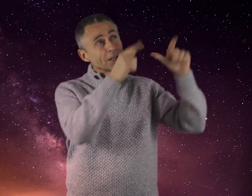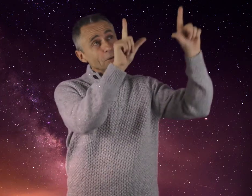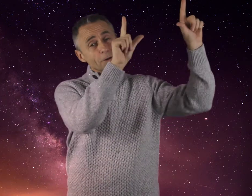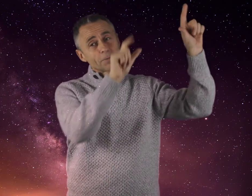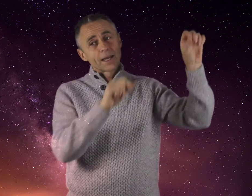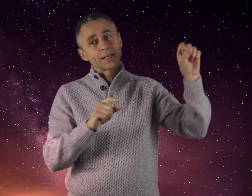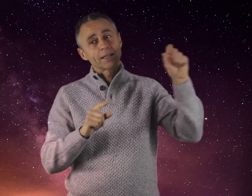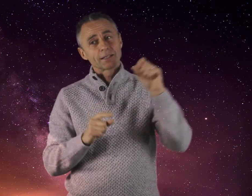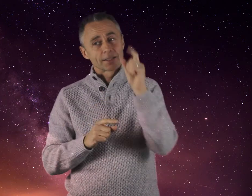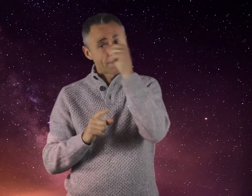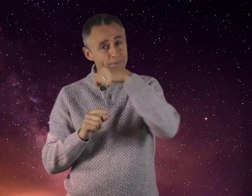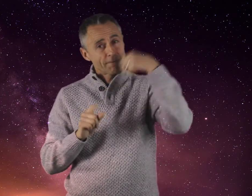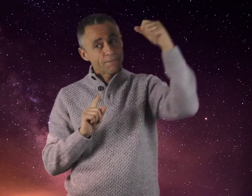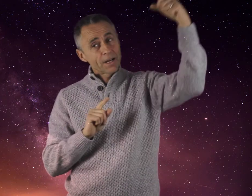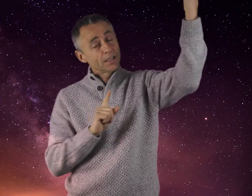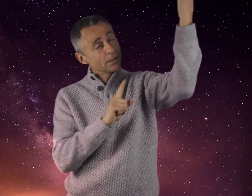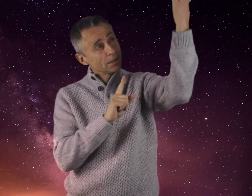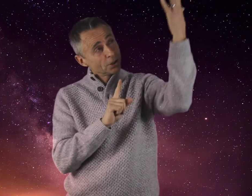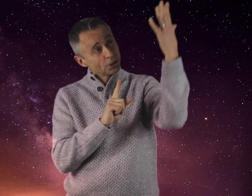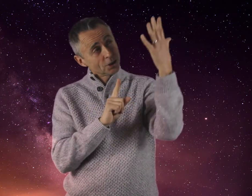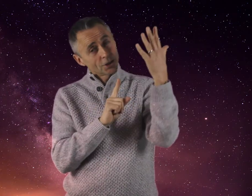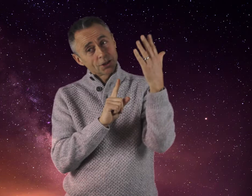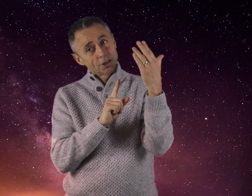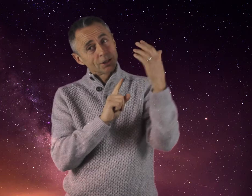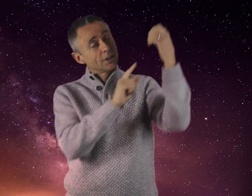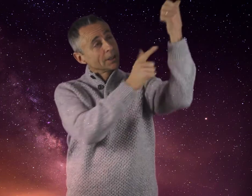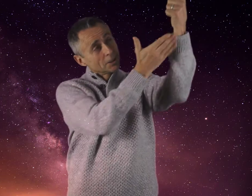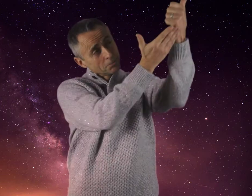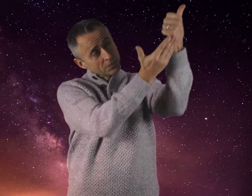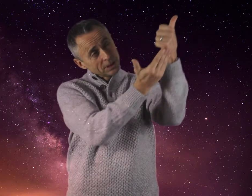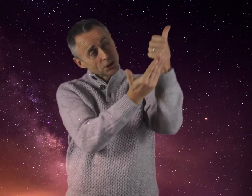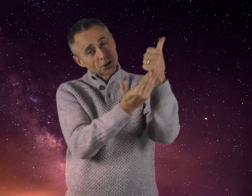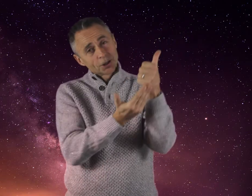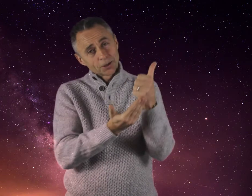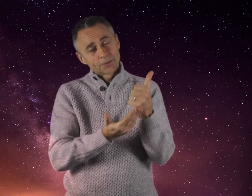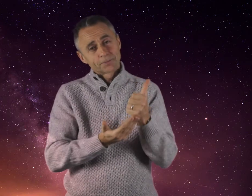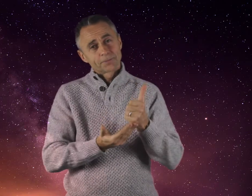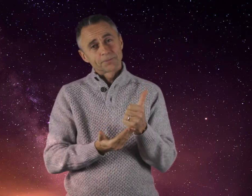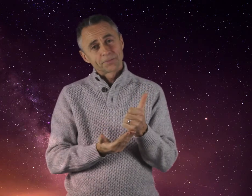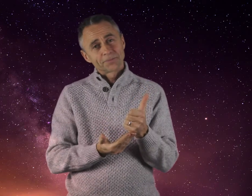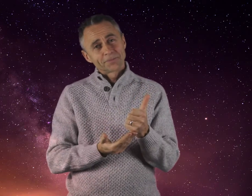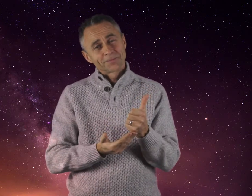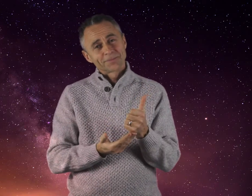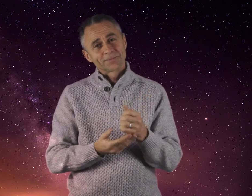The Lord make His face shine on you and be gracious to you.